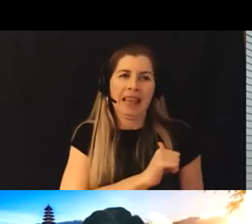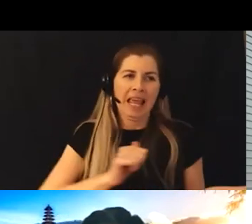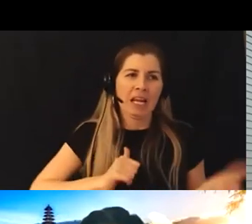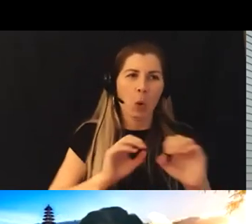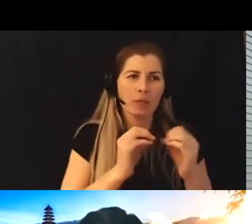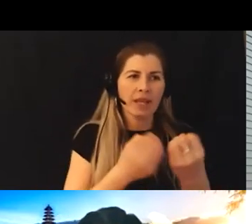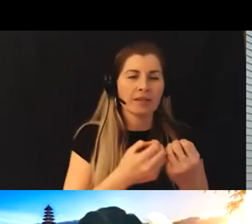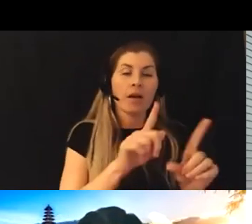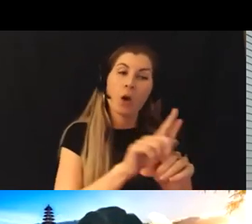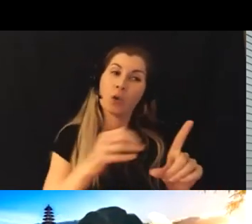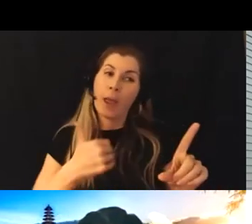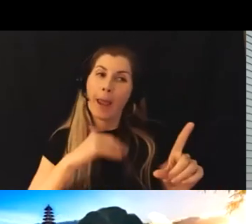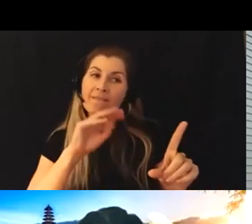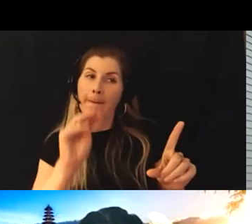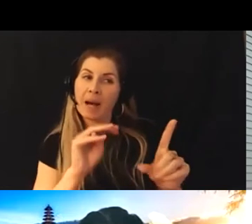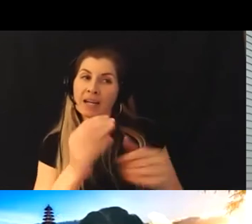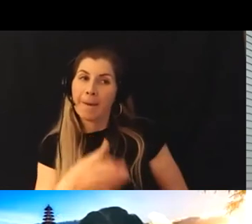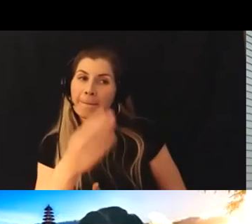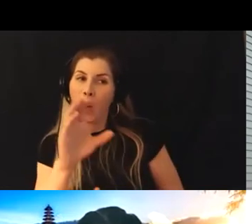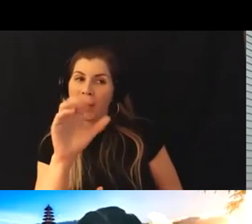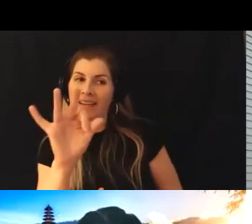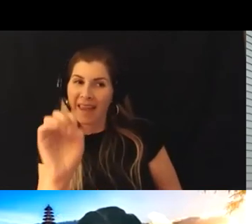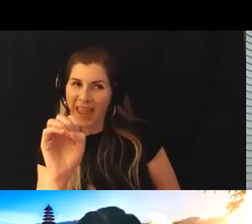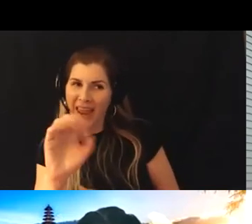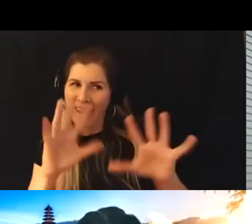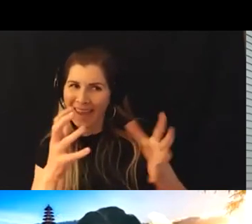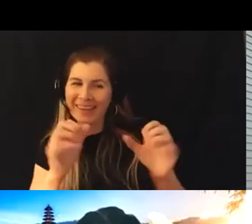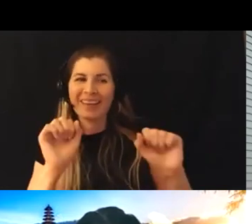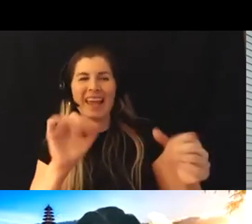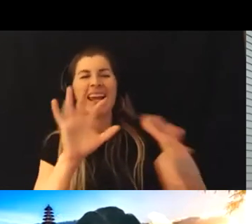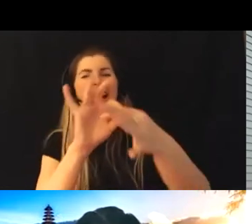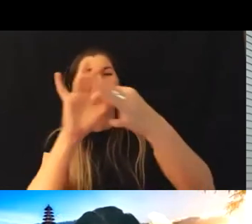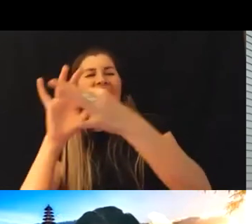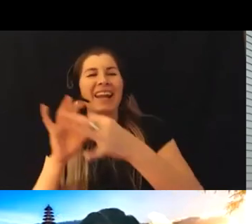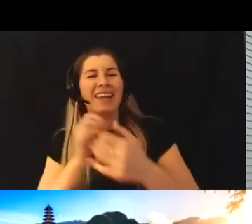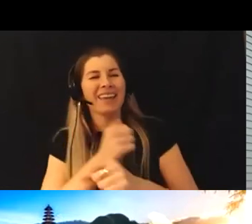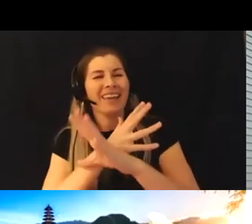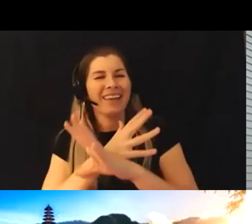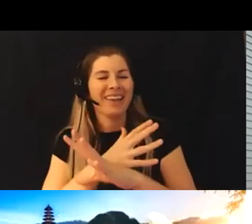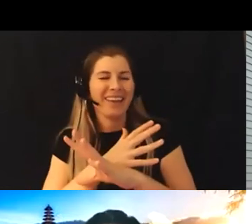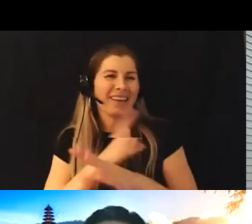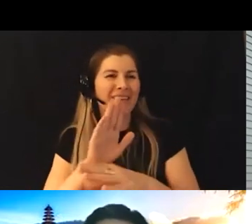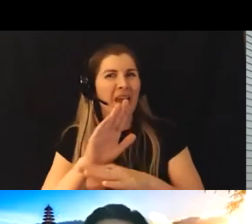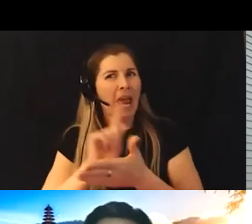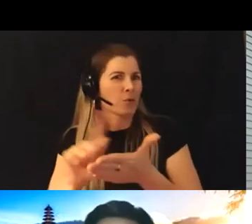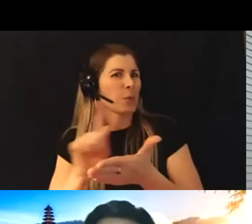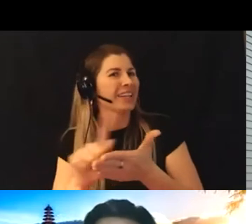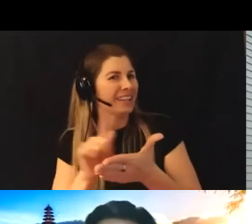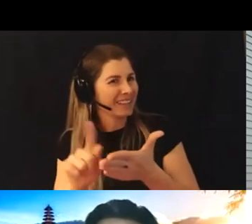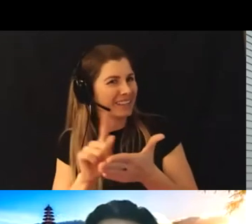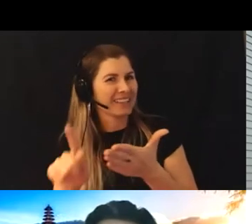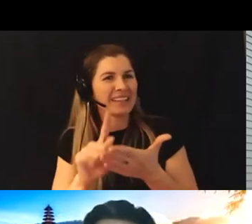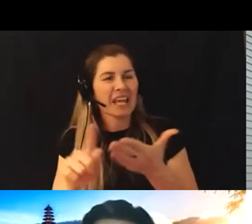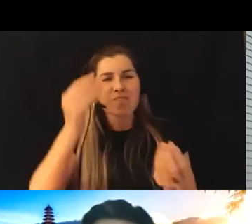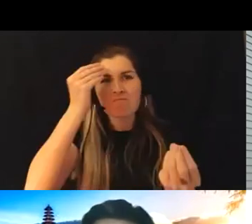the Monday Morning Cafe, which is a great opportunity for teaching artists to get together on a weekly basis and exchange